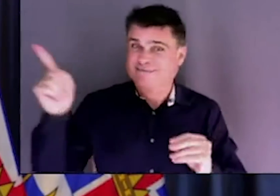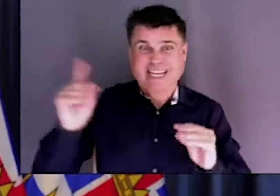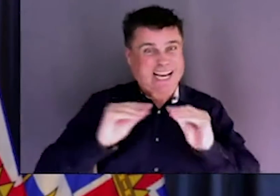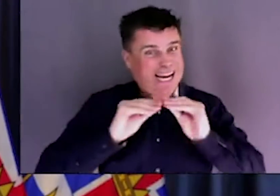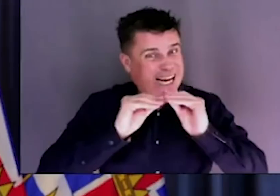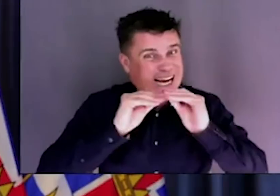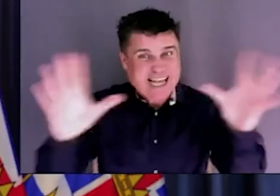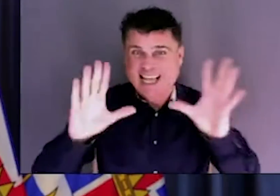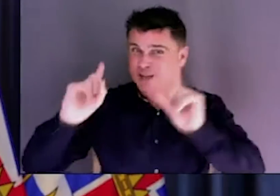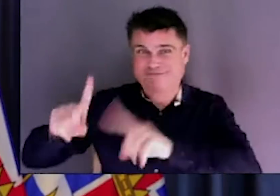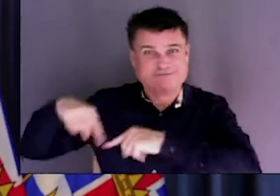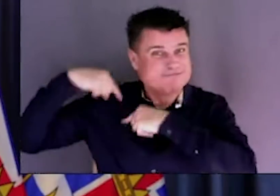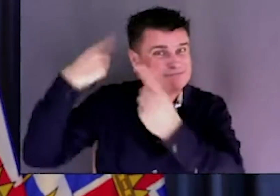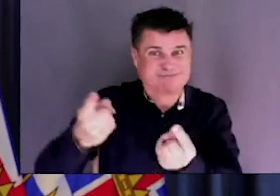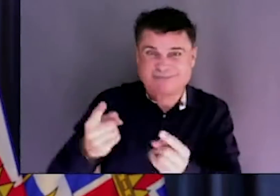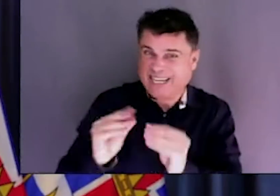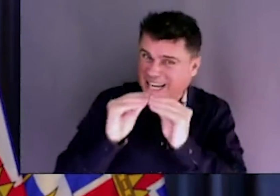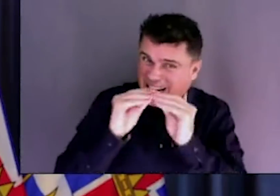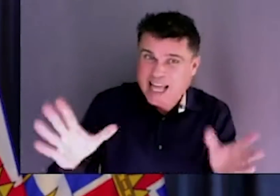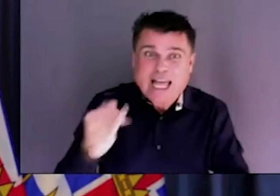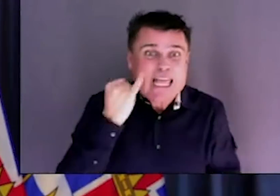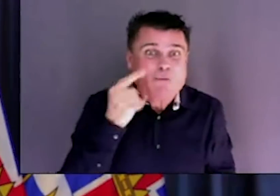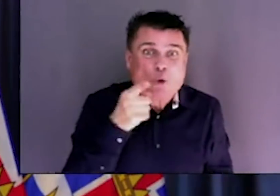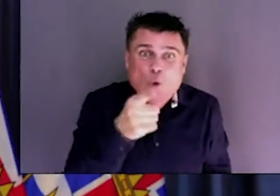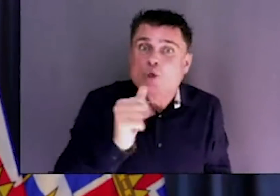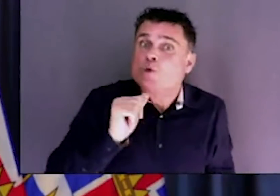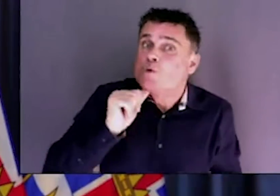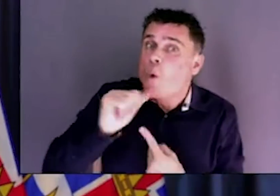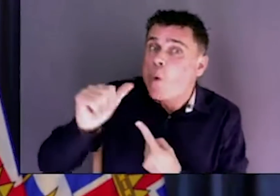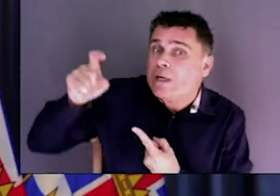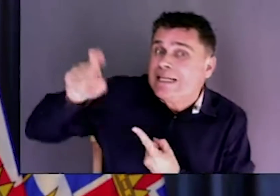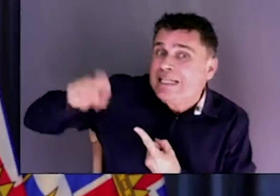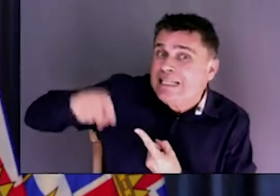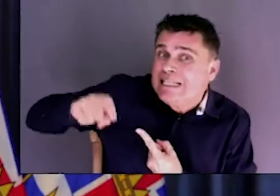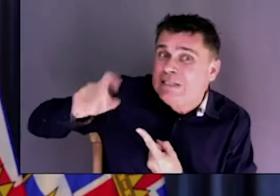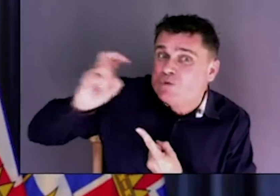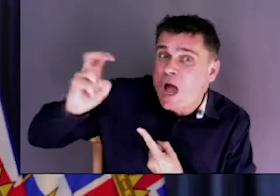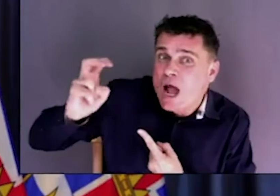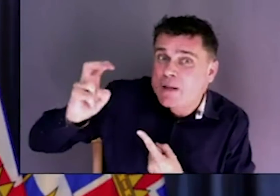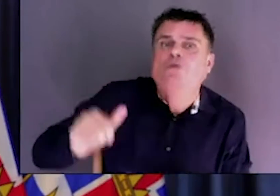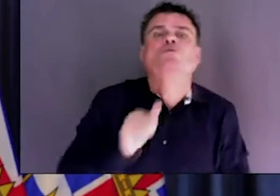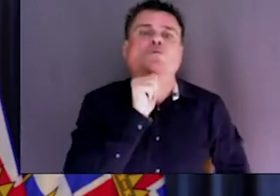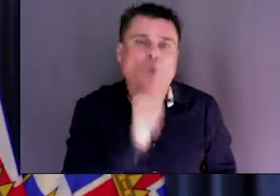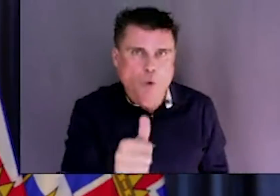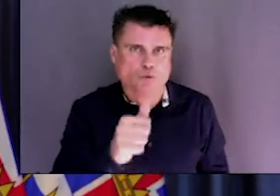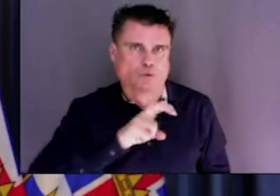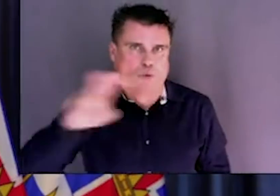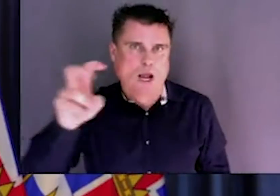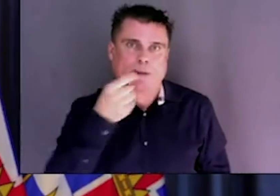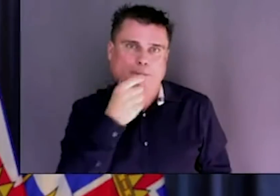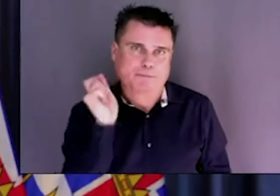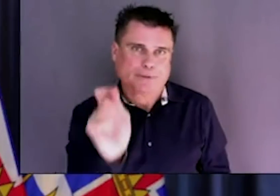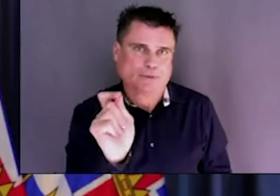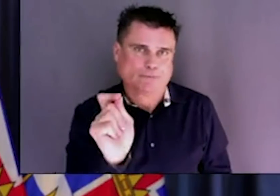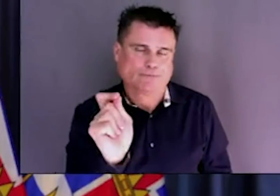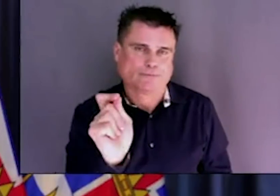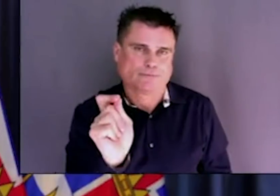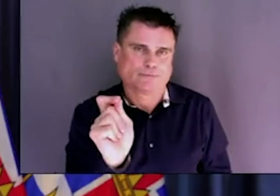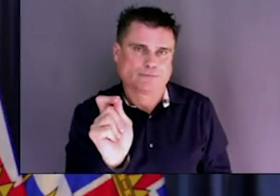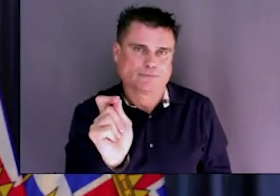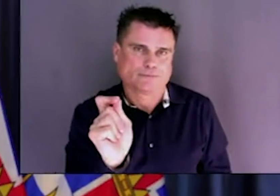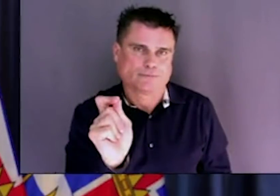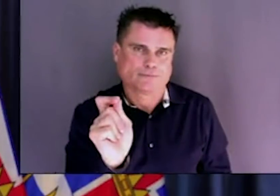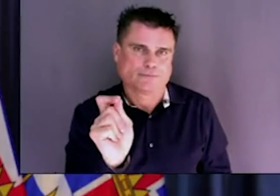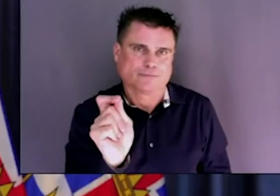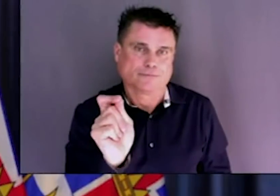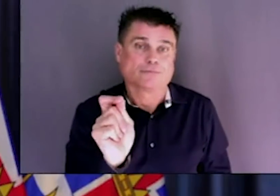you don't need to travel, you shouldn't be traveling. That's the directive from public health. That's the directive from the provincial government. In my